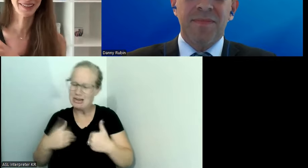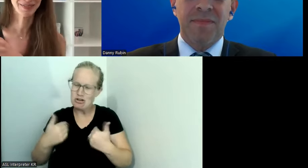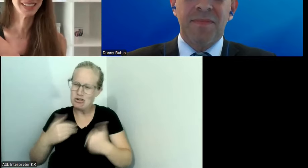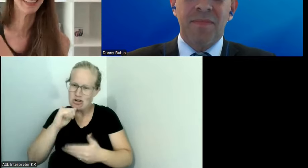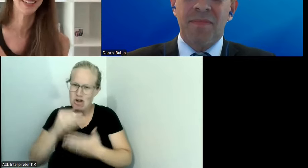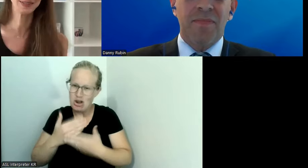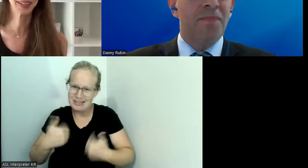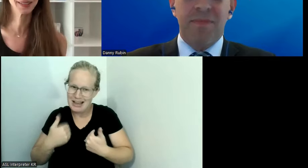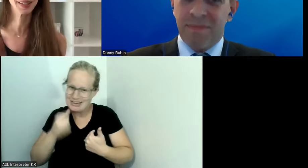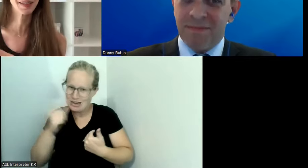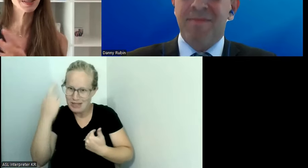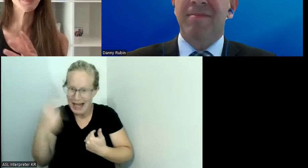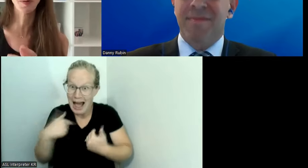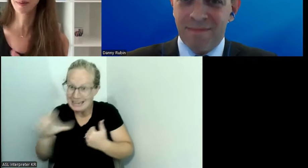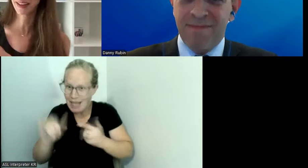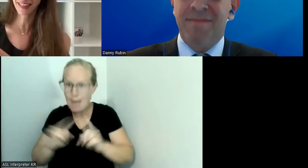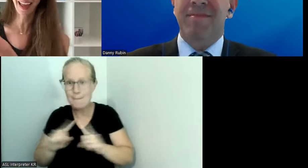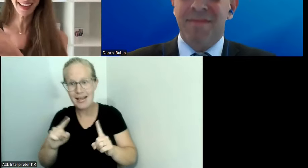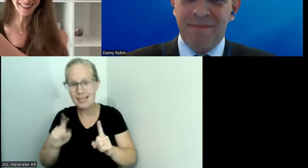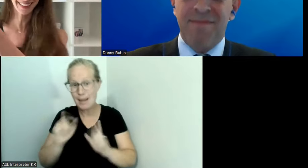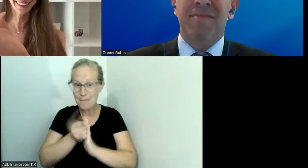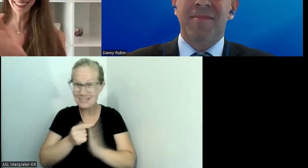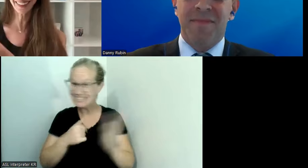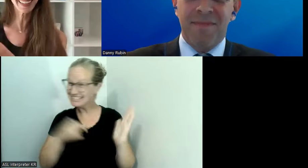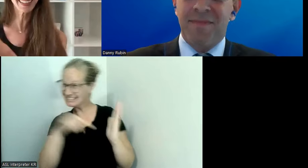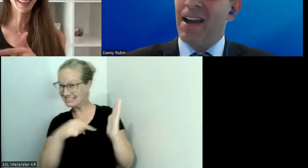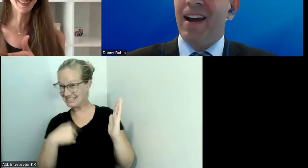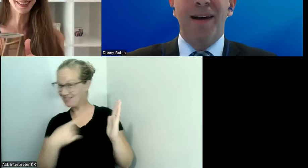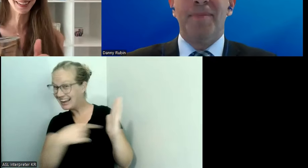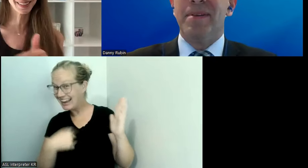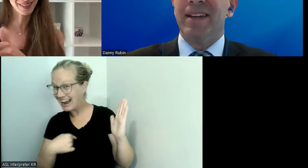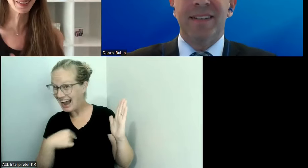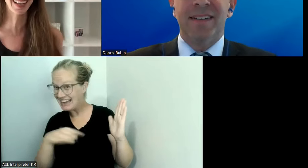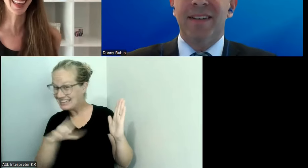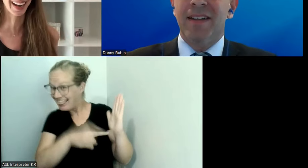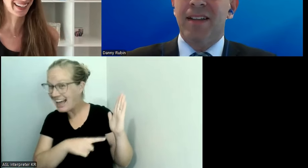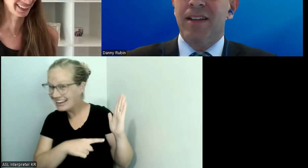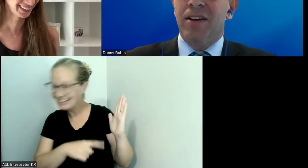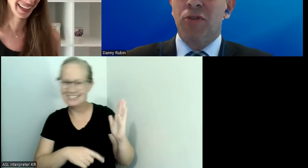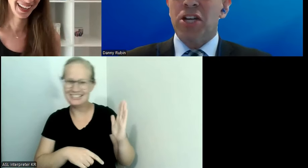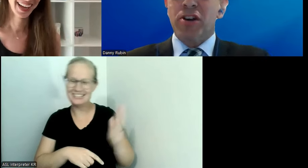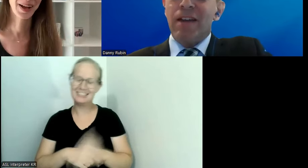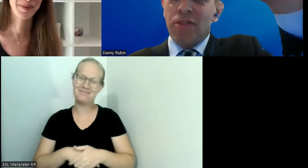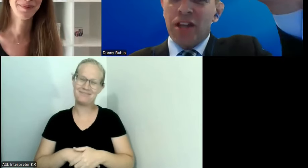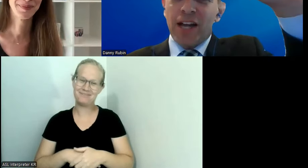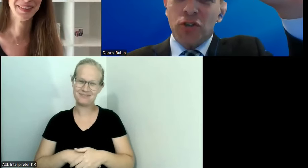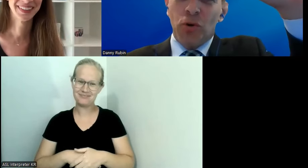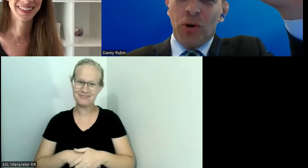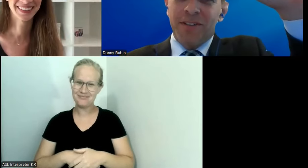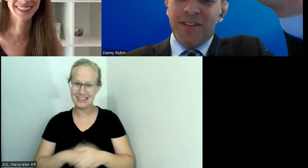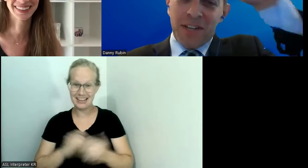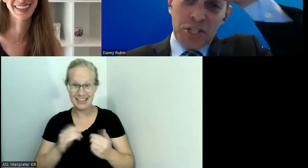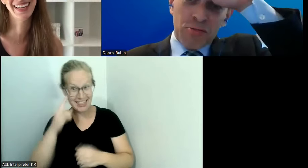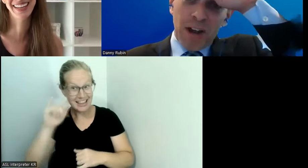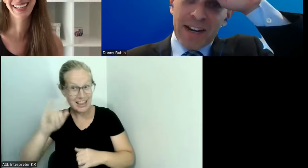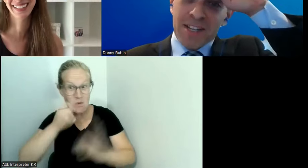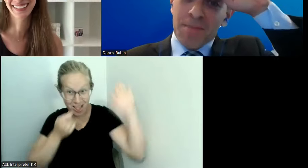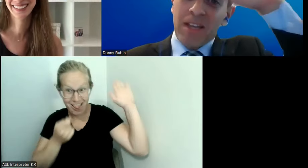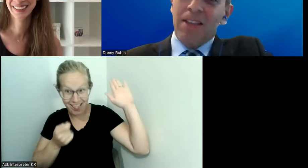know that I did this, but it's like, this is moment. I'm like that, Hey, there, there it is. That's right there. Raise your hand. If you think that's cool,